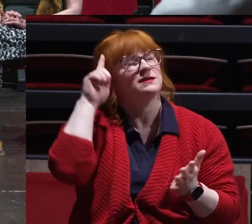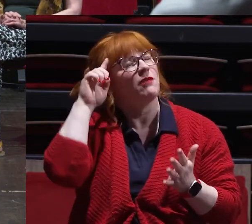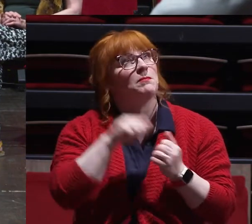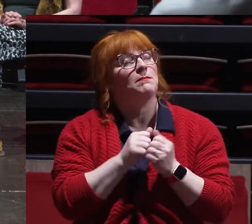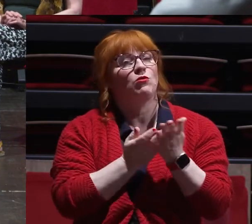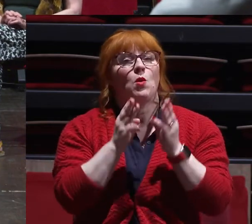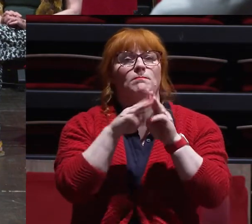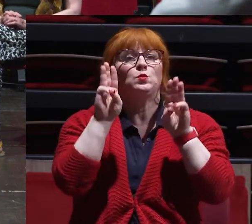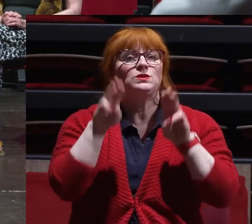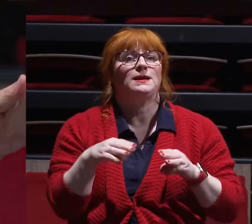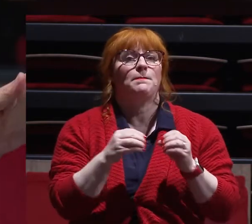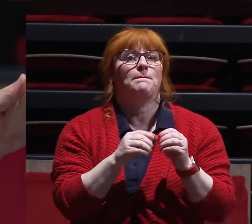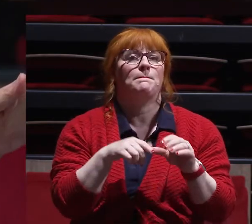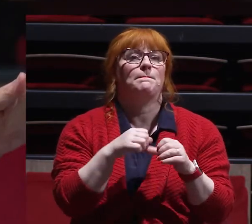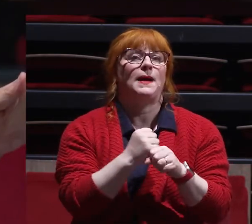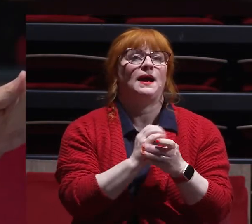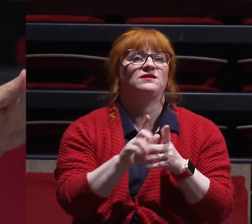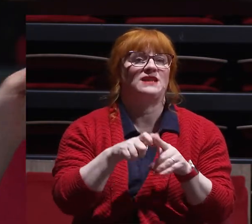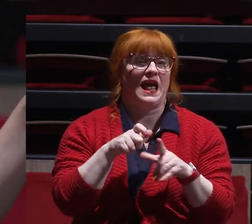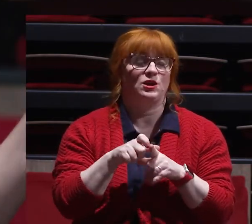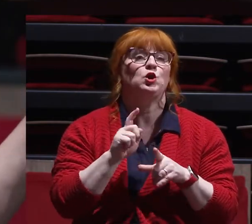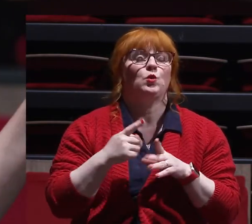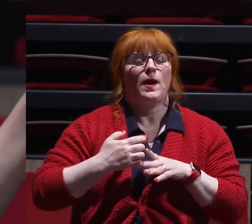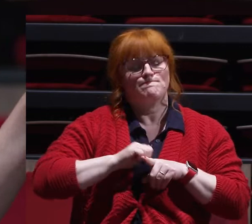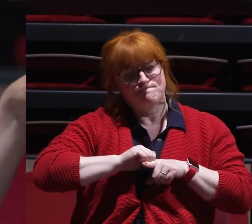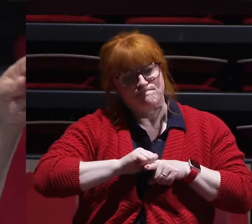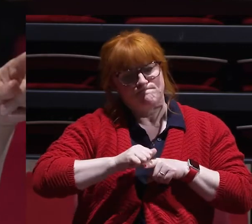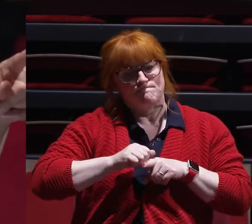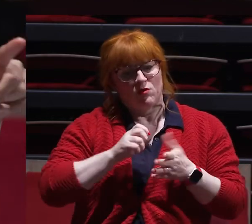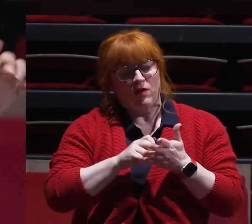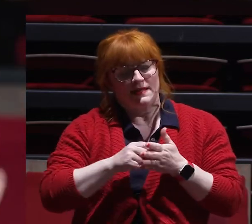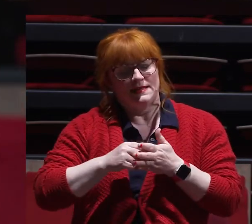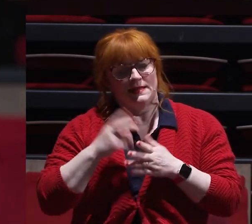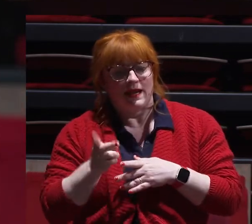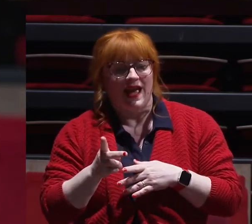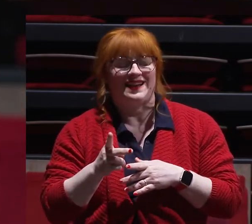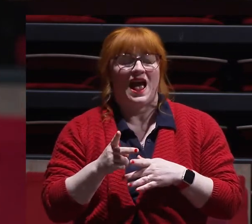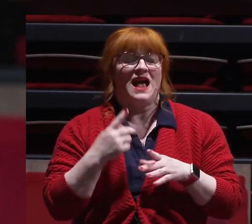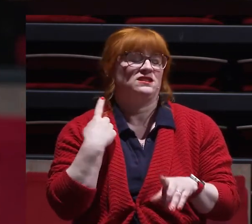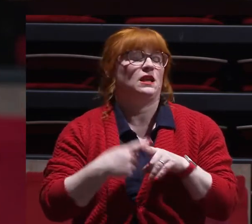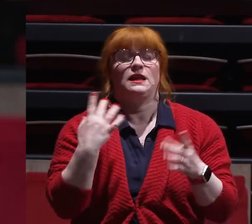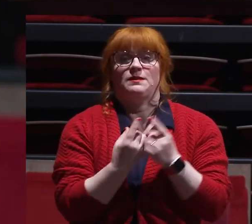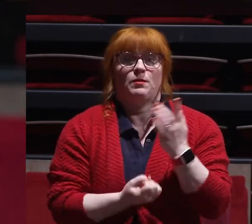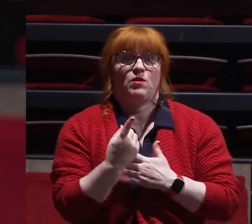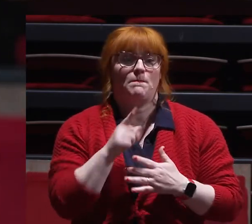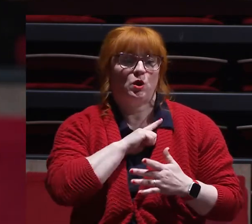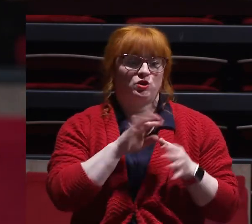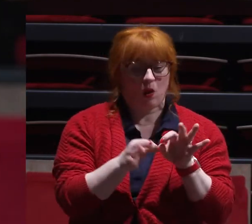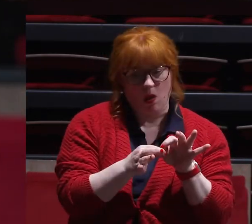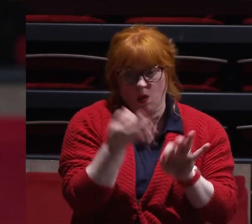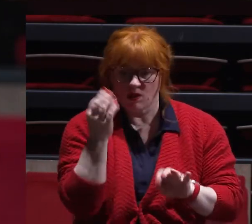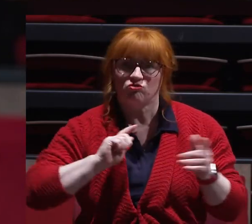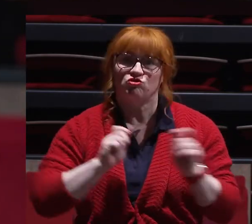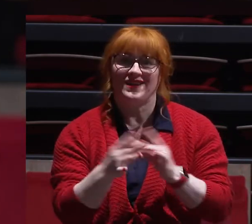got in a terrible pickle with a museum in Baghdad where you were rewriting and then suddenly you'd unpicked